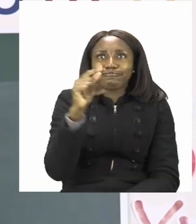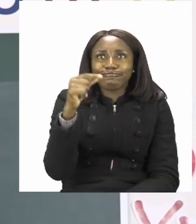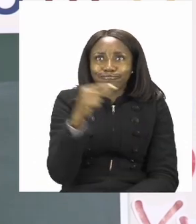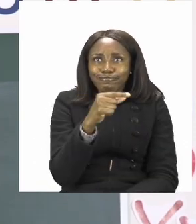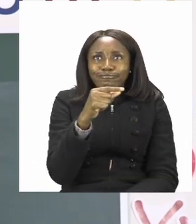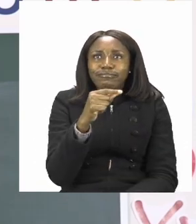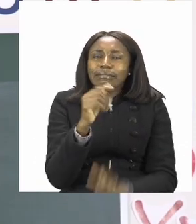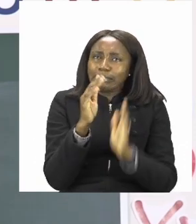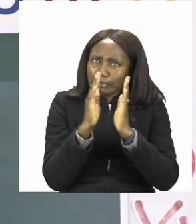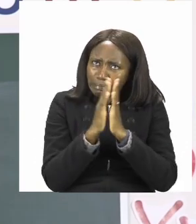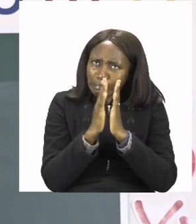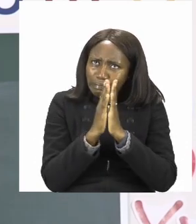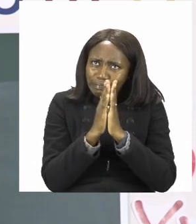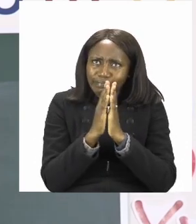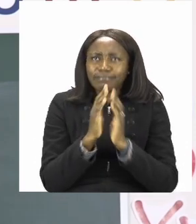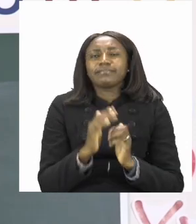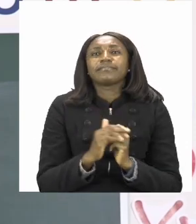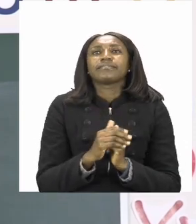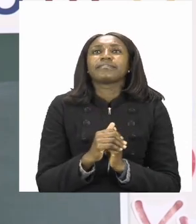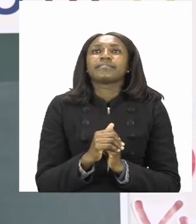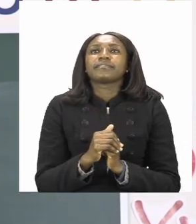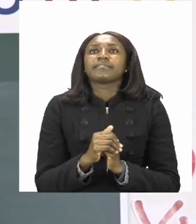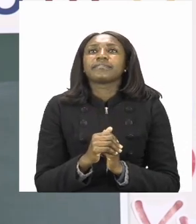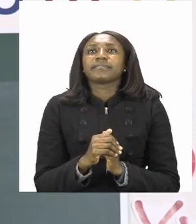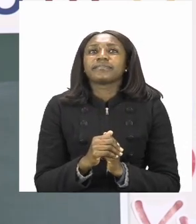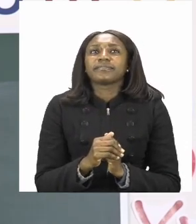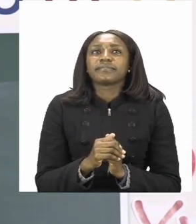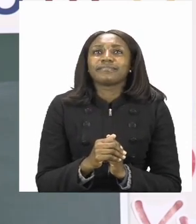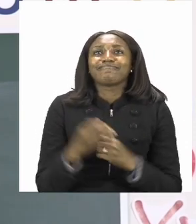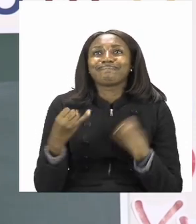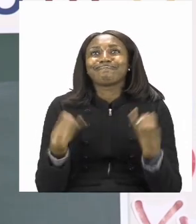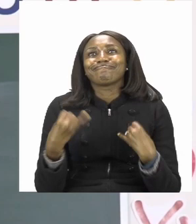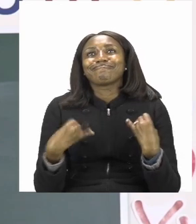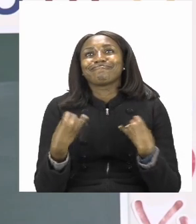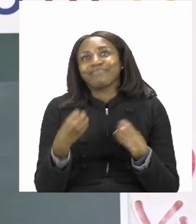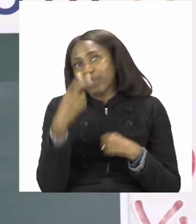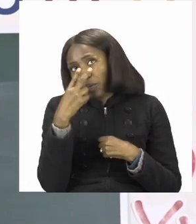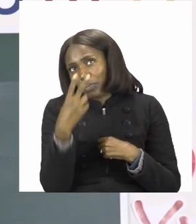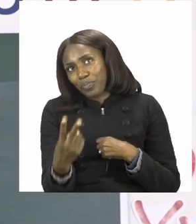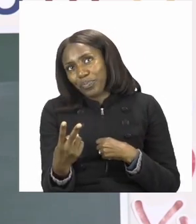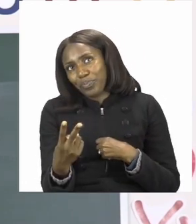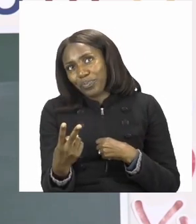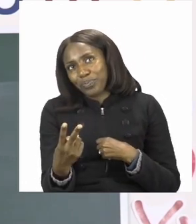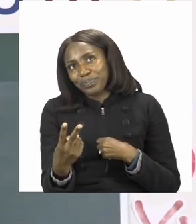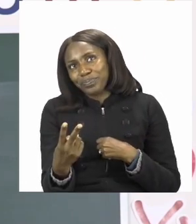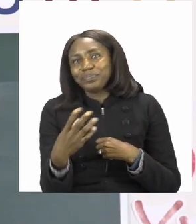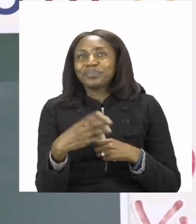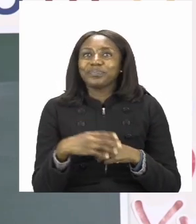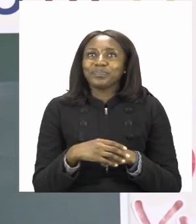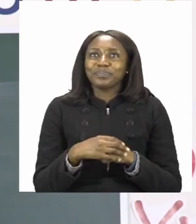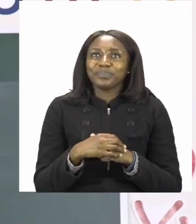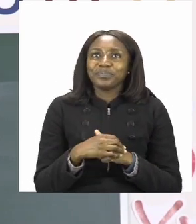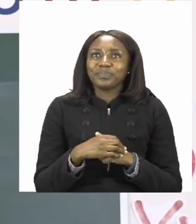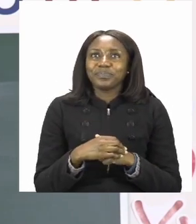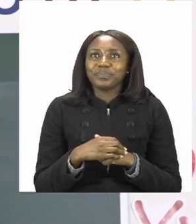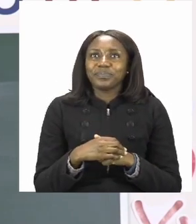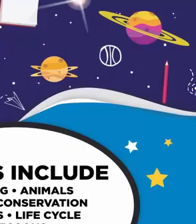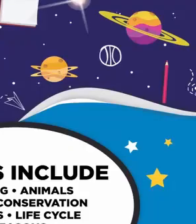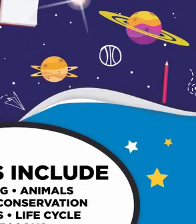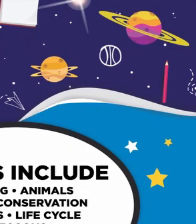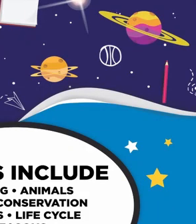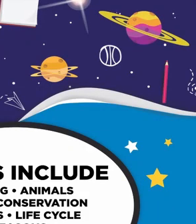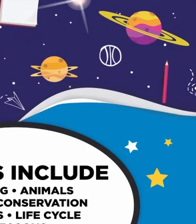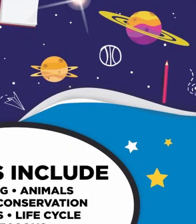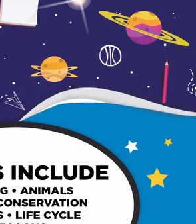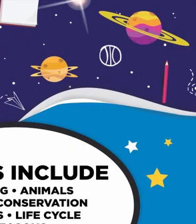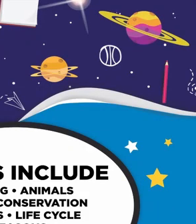G for each of your sums. Have fun, and I'll see you when you're done after the advert break. Do